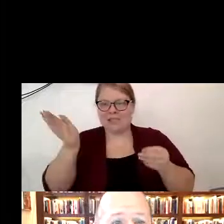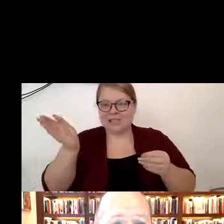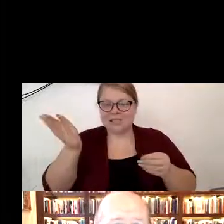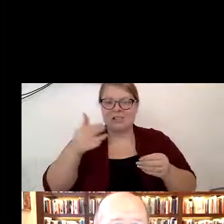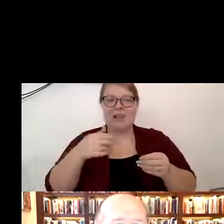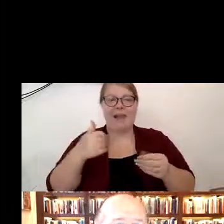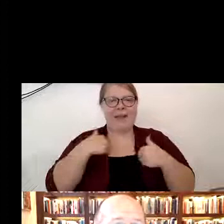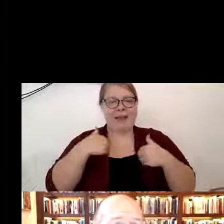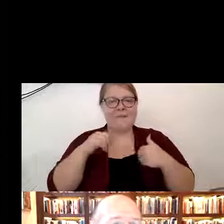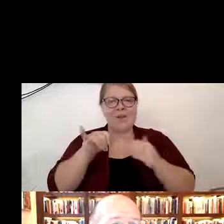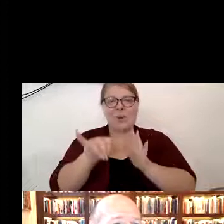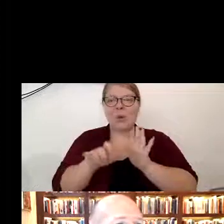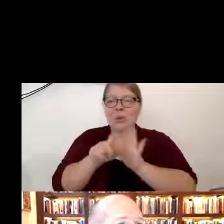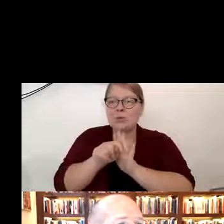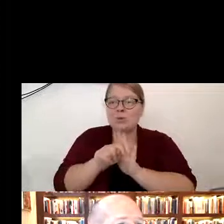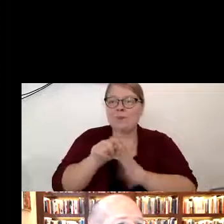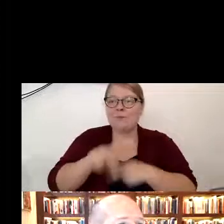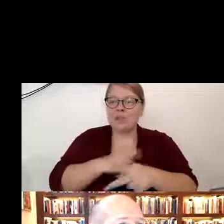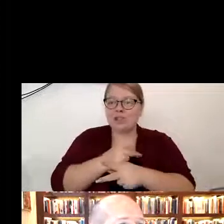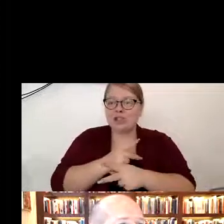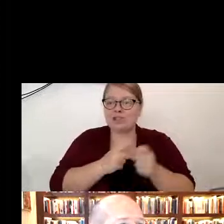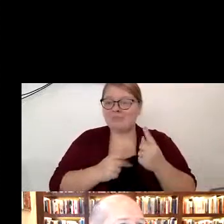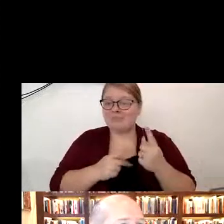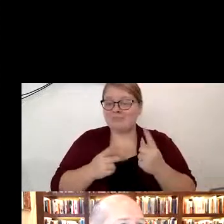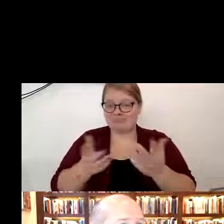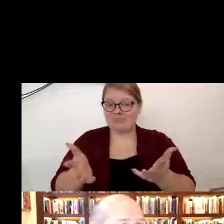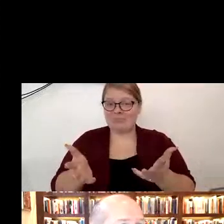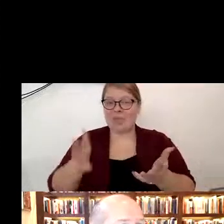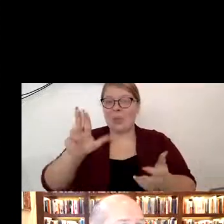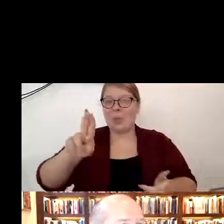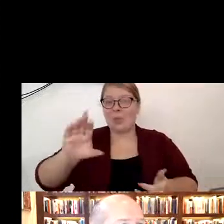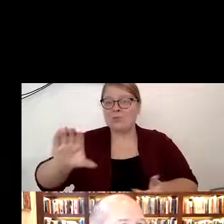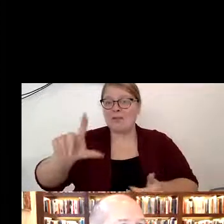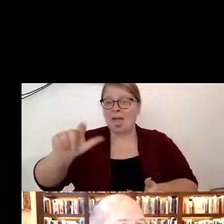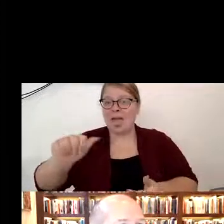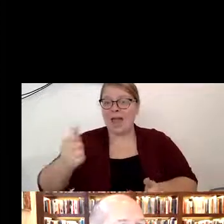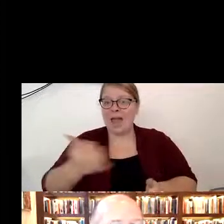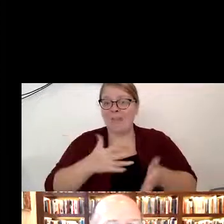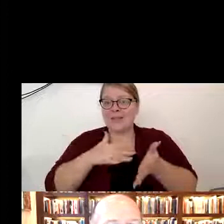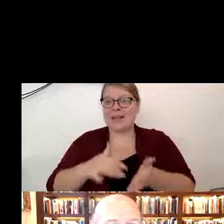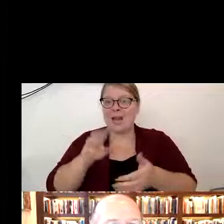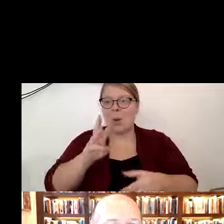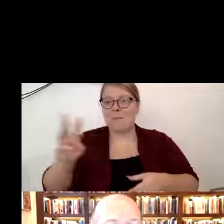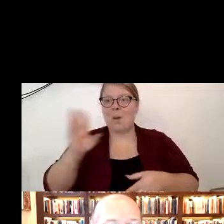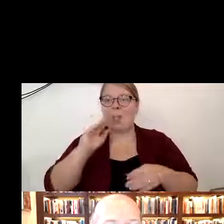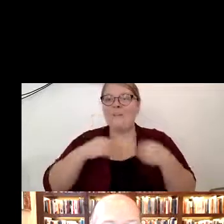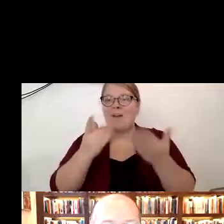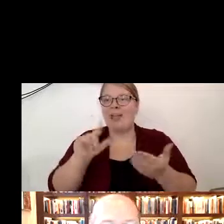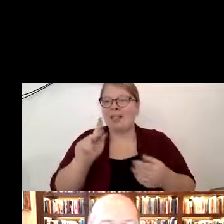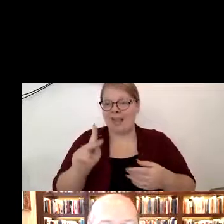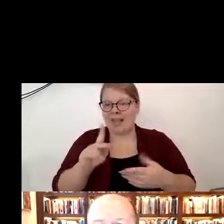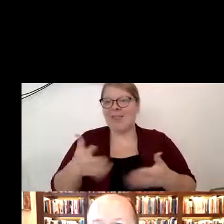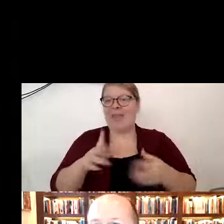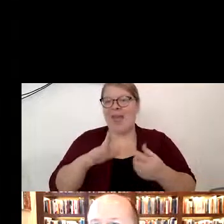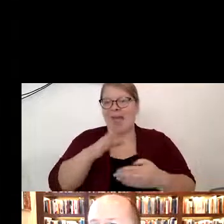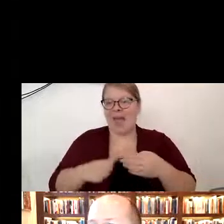there's a YouTube version of this that is on our UCLA Gambling Studies website, and I'll give that to everybody at the end